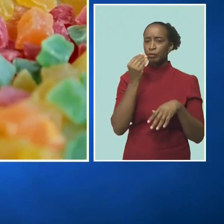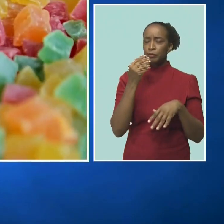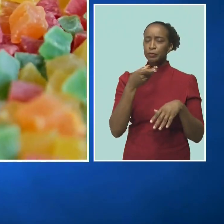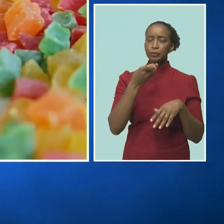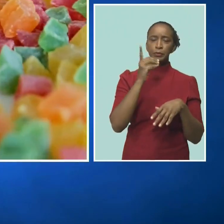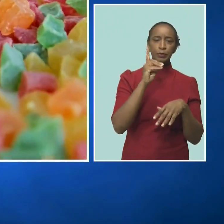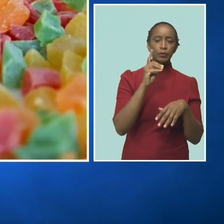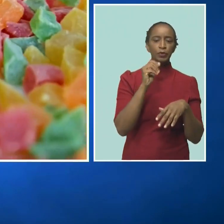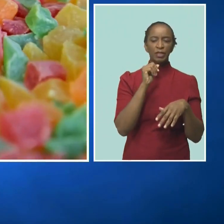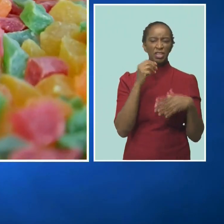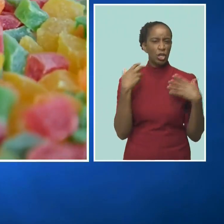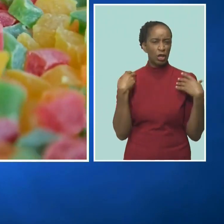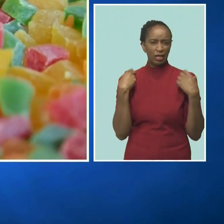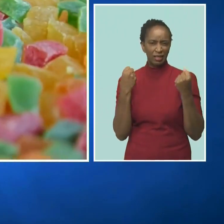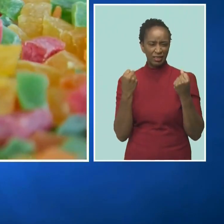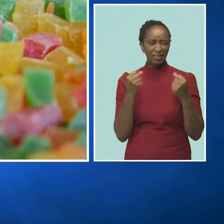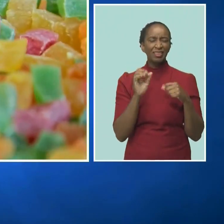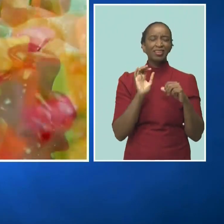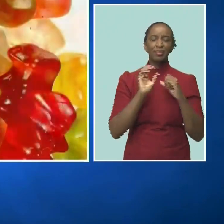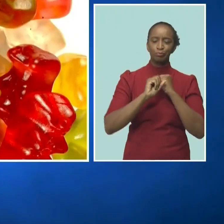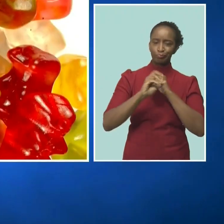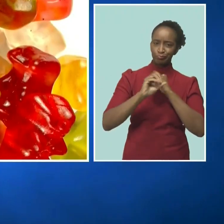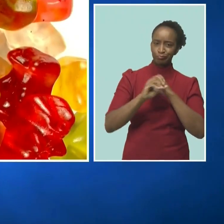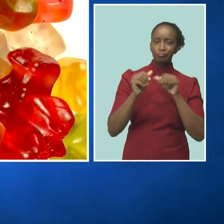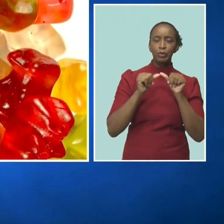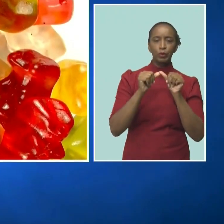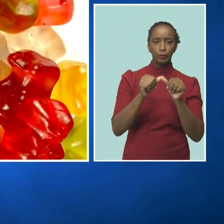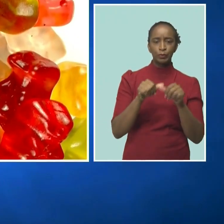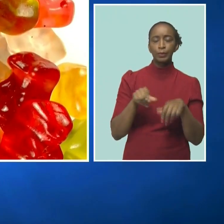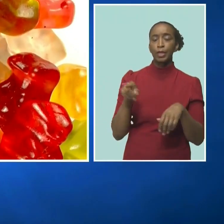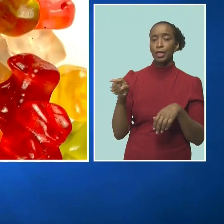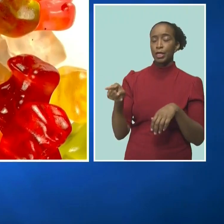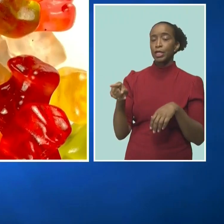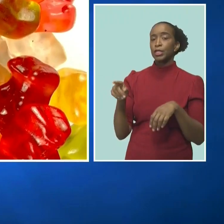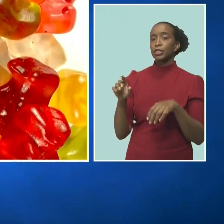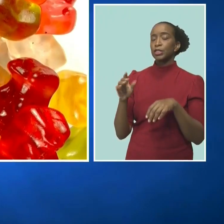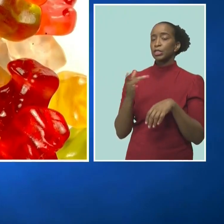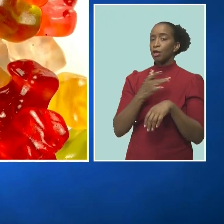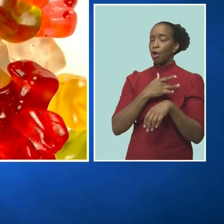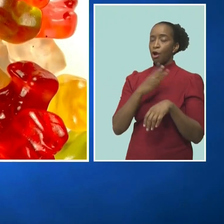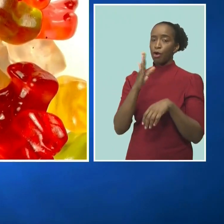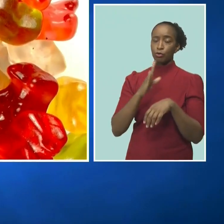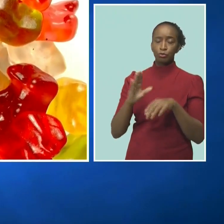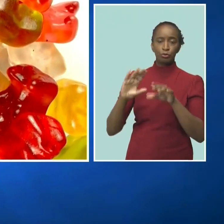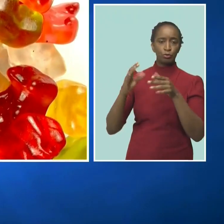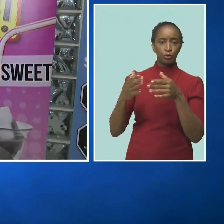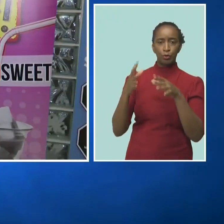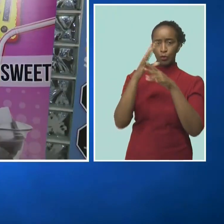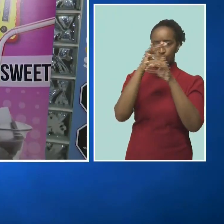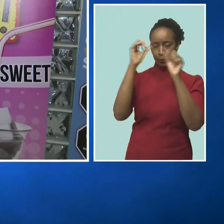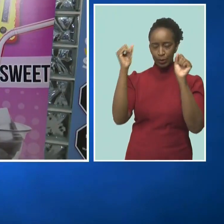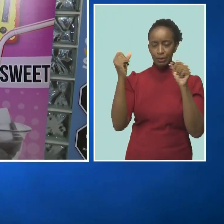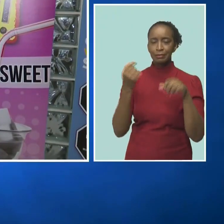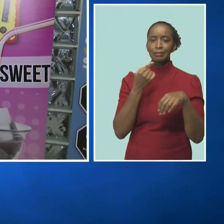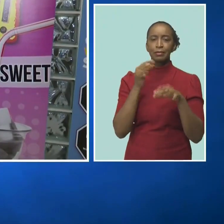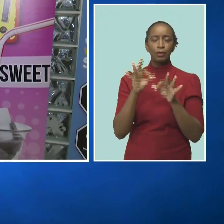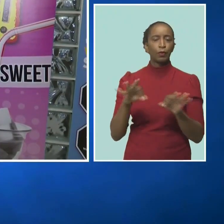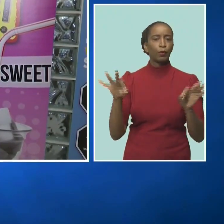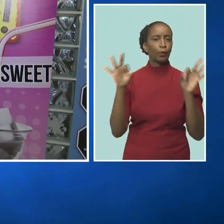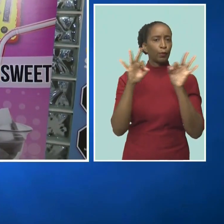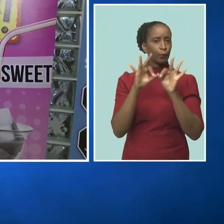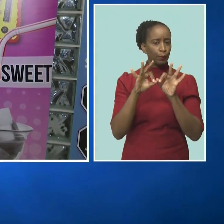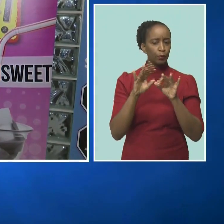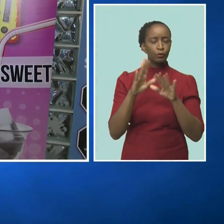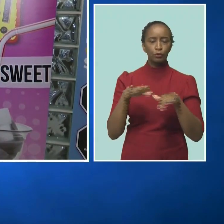products continues. President of the Heart and Stroke Foundation, Dr. Don Canterbury, says it is necessary to protect children from